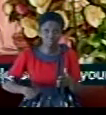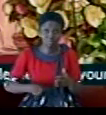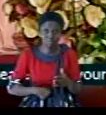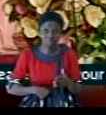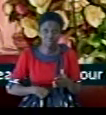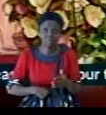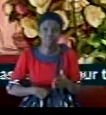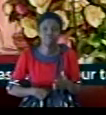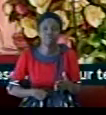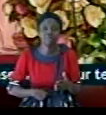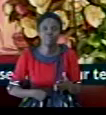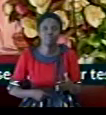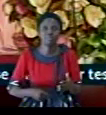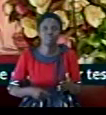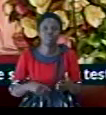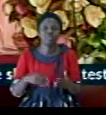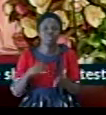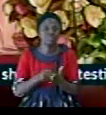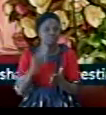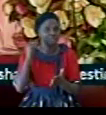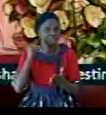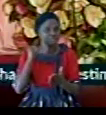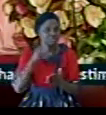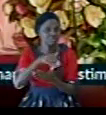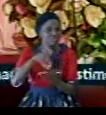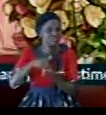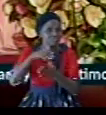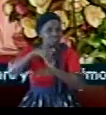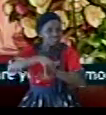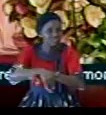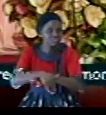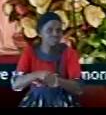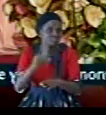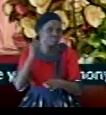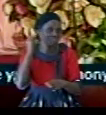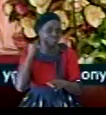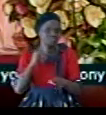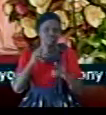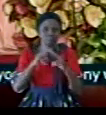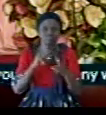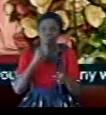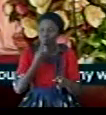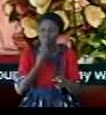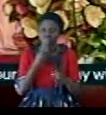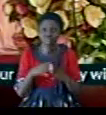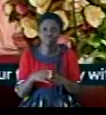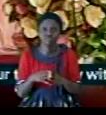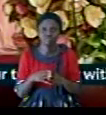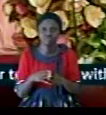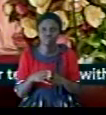was midnight. The pain was so severe, I was even scared because at that time